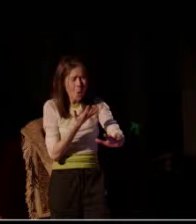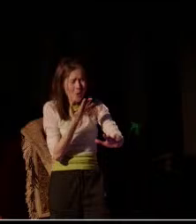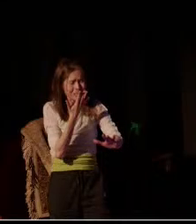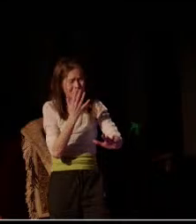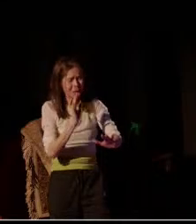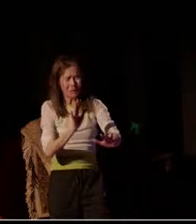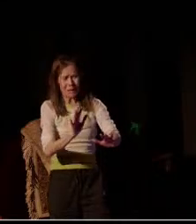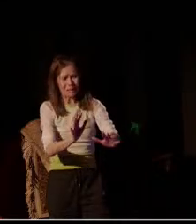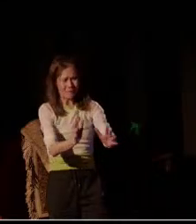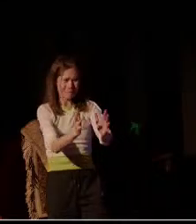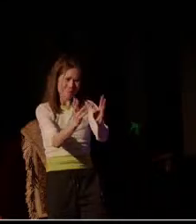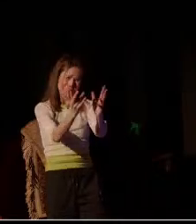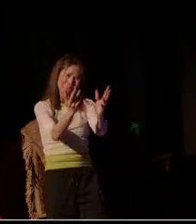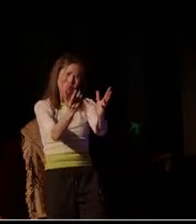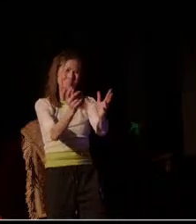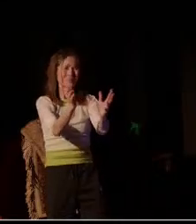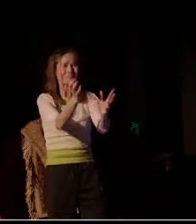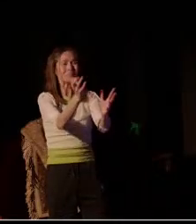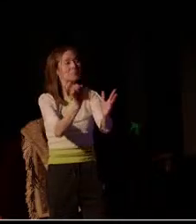your